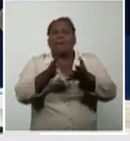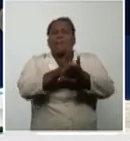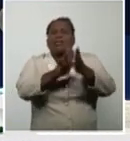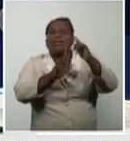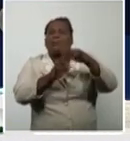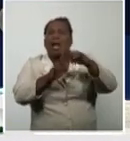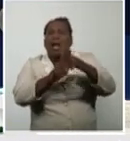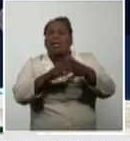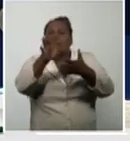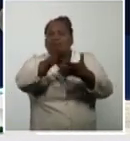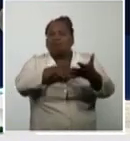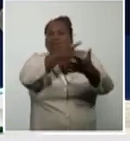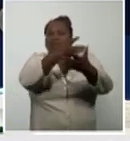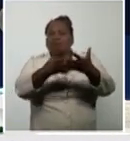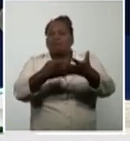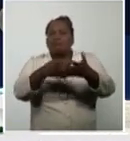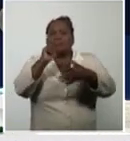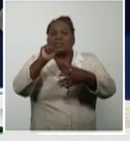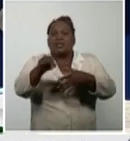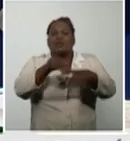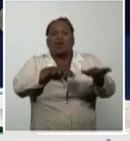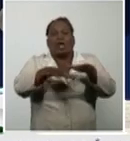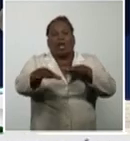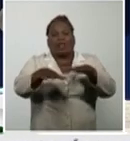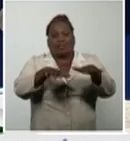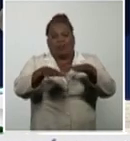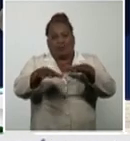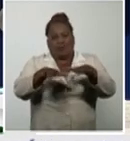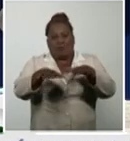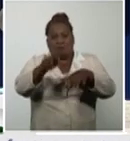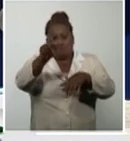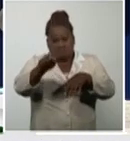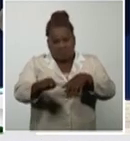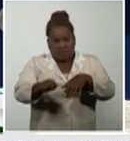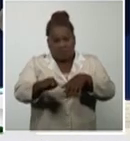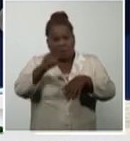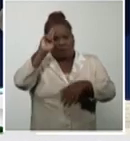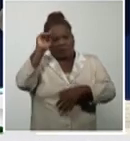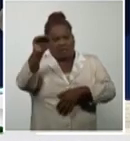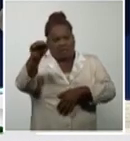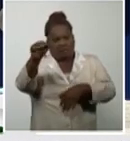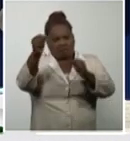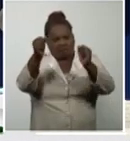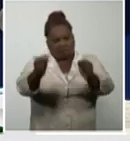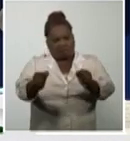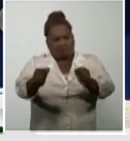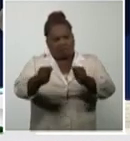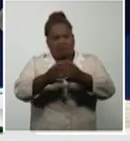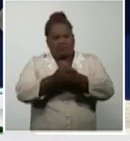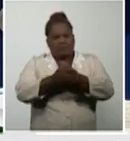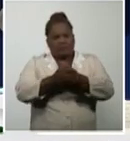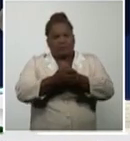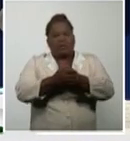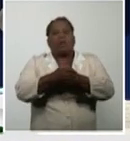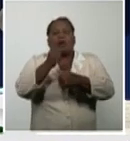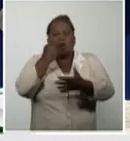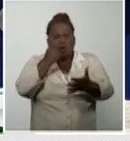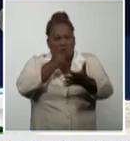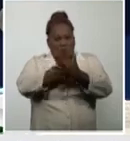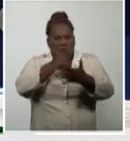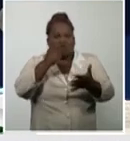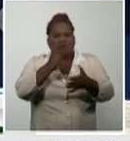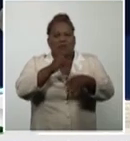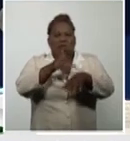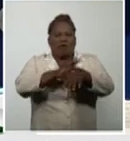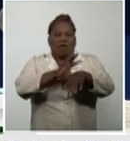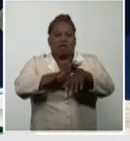epidemiological analysts and mathematical analysis they call it the active cases, which are